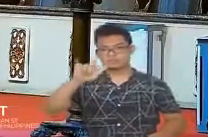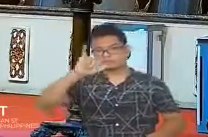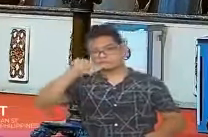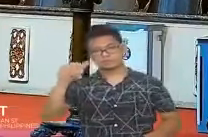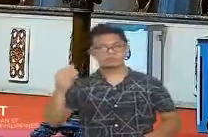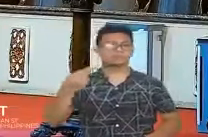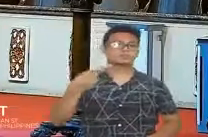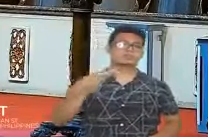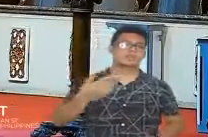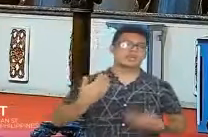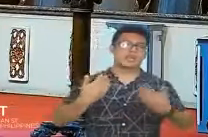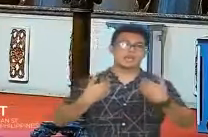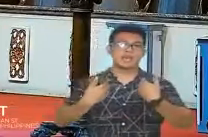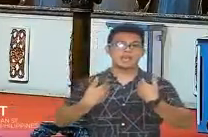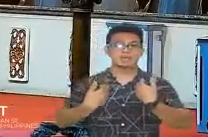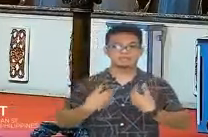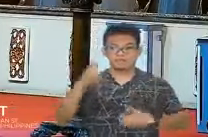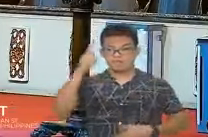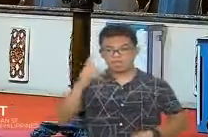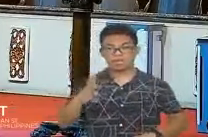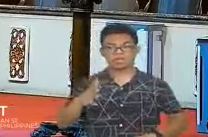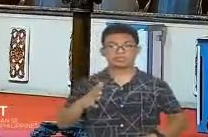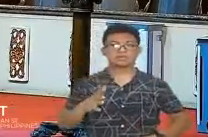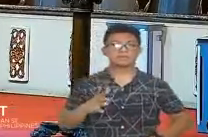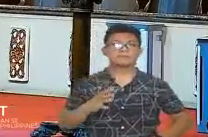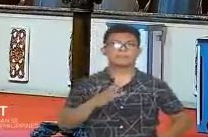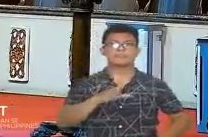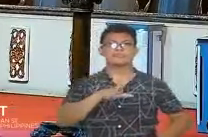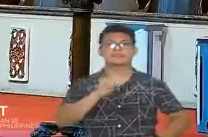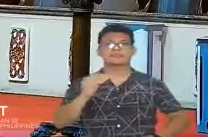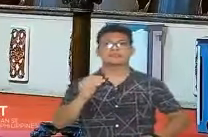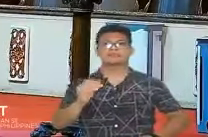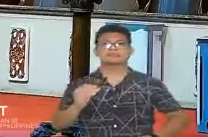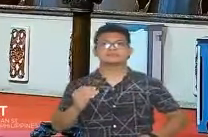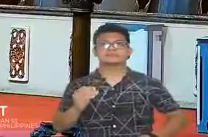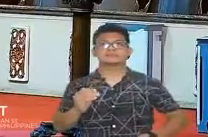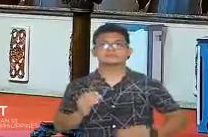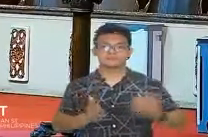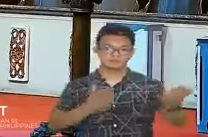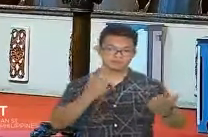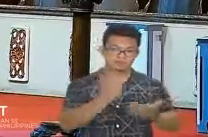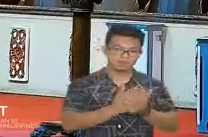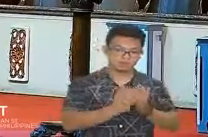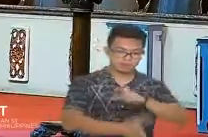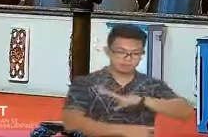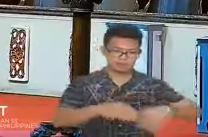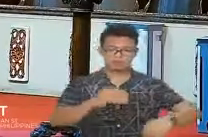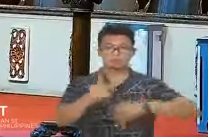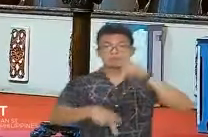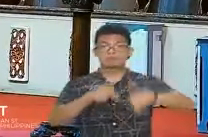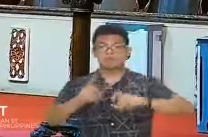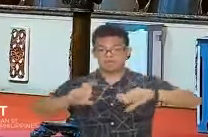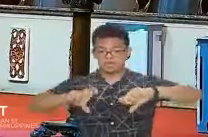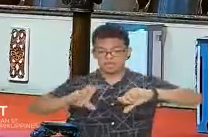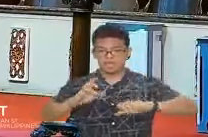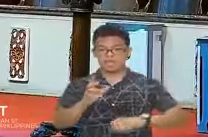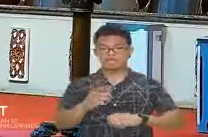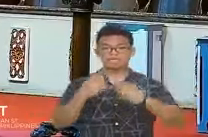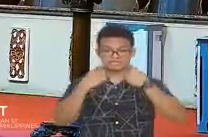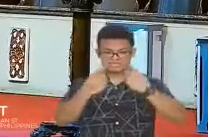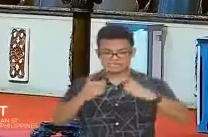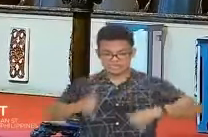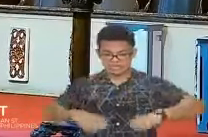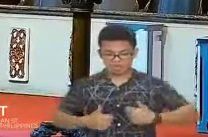Elijah. Then in 1 Kings 18:21, Elijah came unto the people and said, how